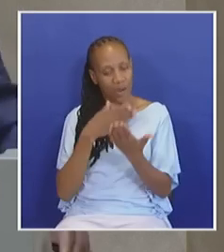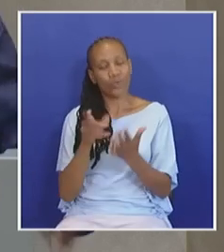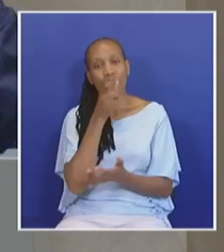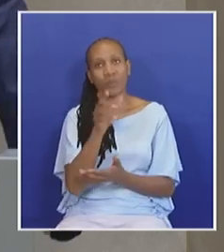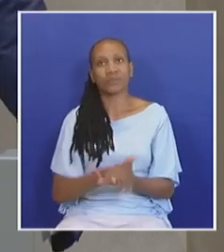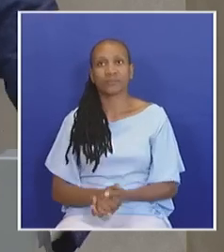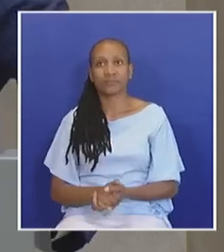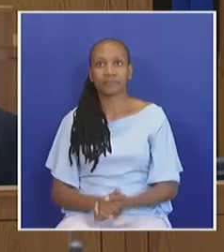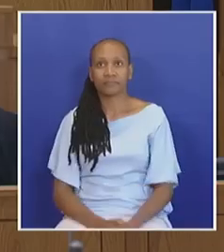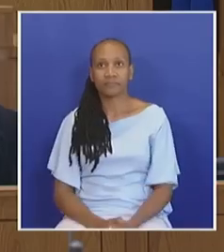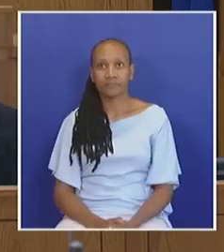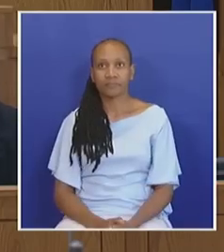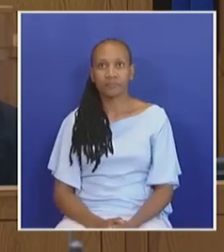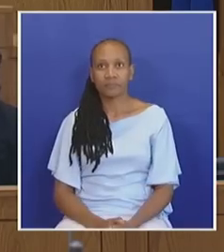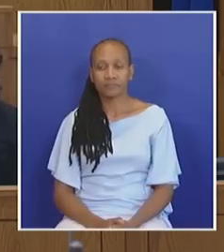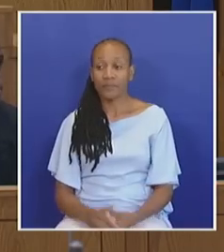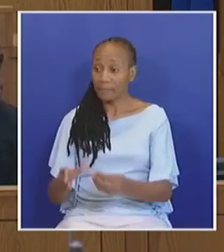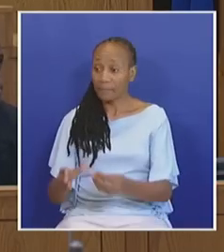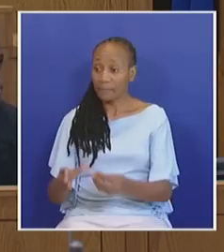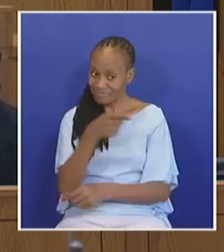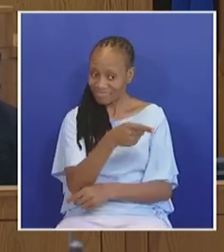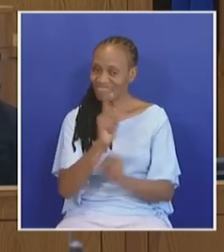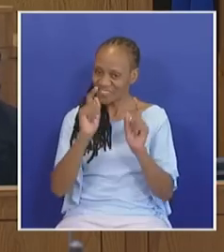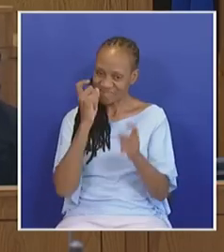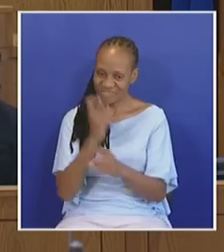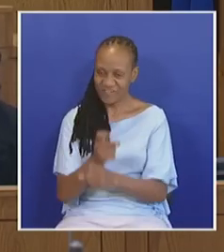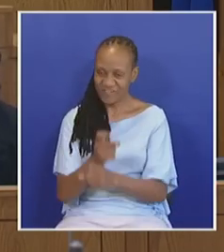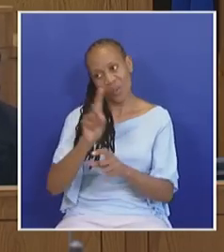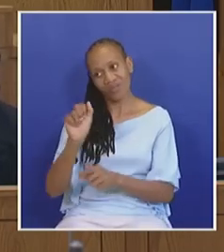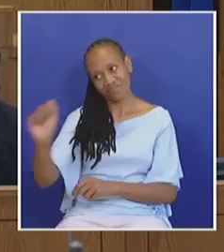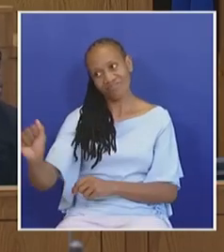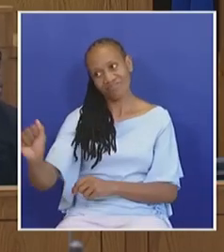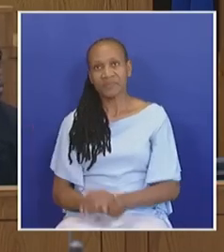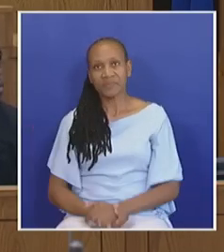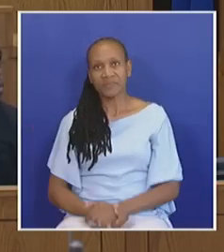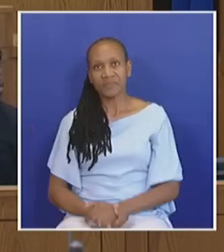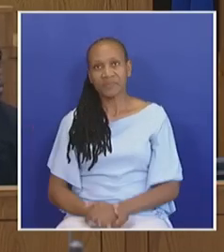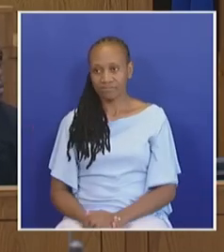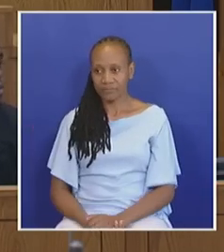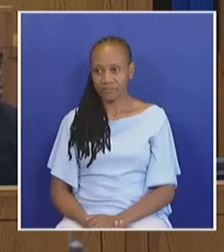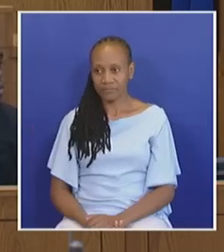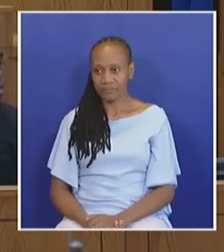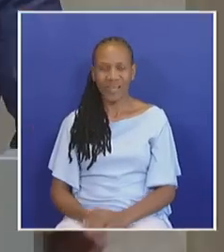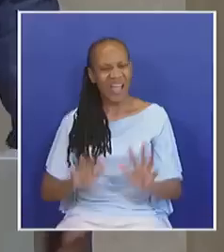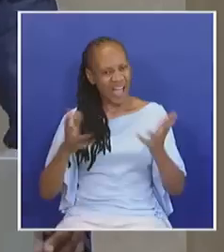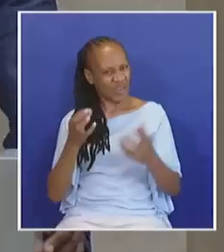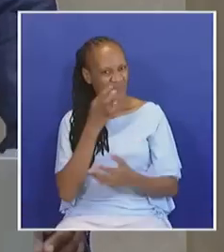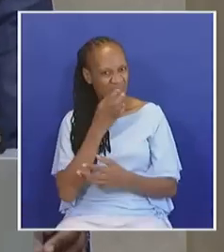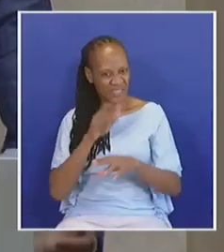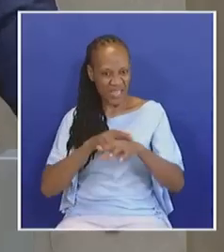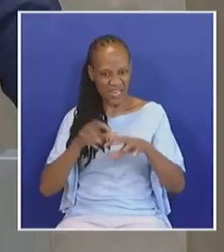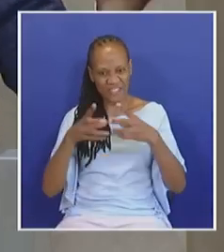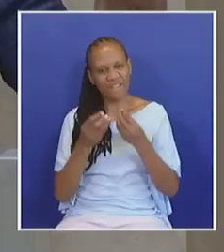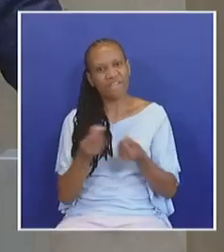question. Honorable Esak, he is not willing to take a question. I'm not angry. I know you are not angry, please. How can we be